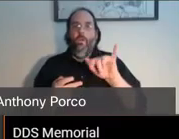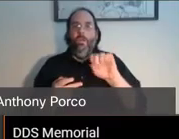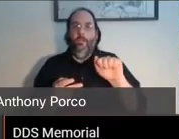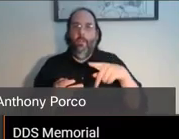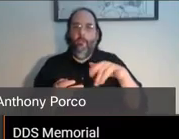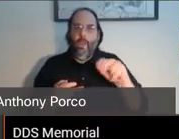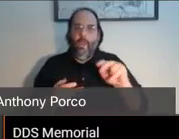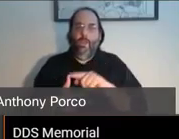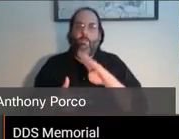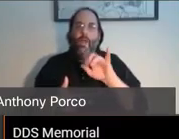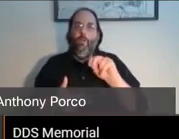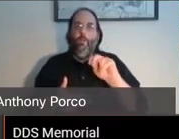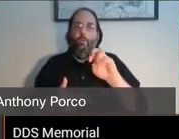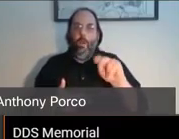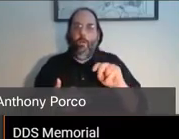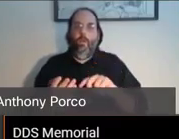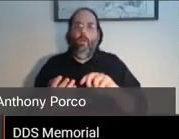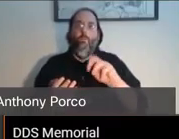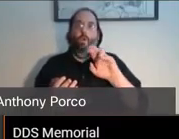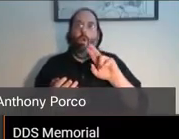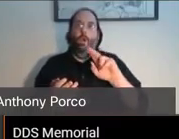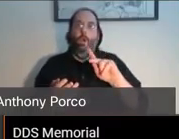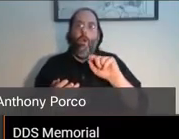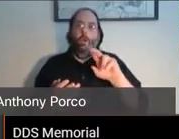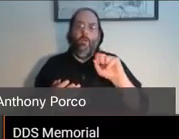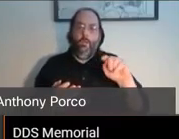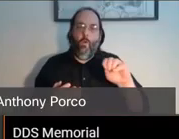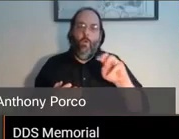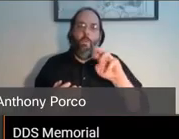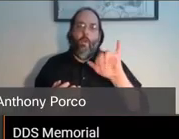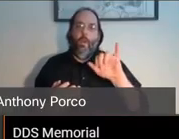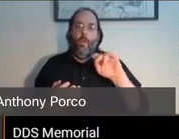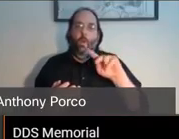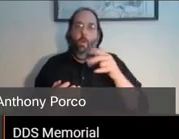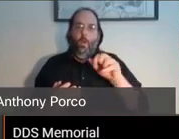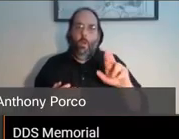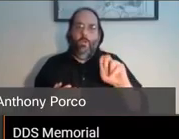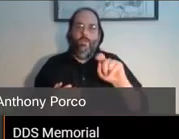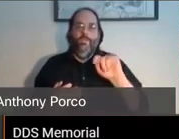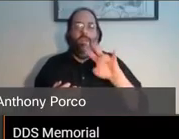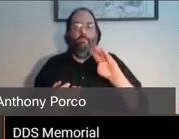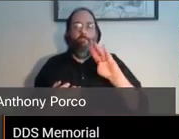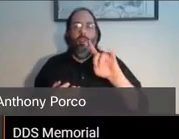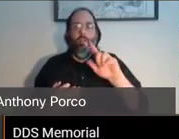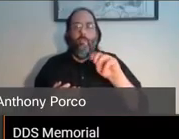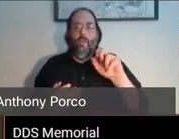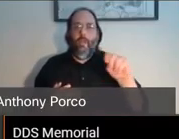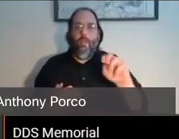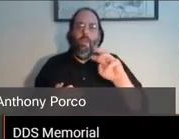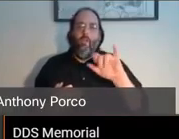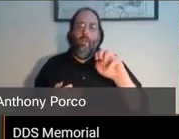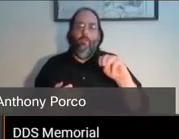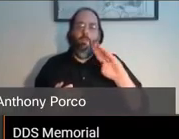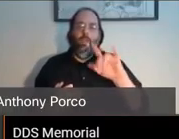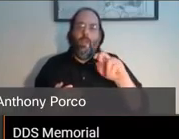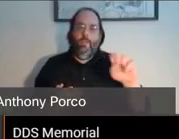Byron Brown, Mark Augusto, Mary Kohler, Steve Beidelman, Miriam Bolaños,